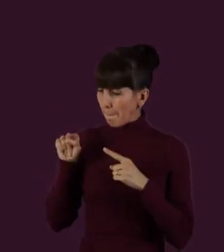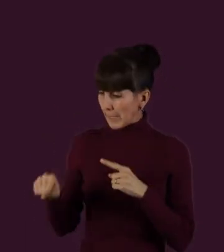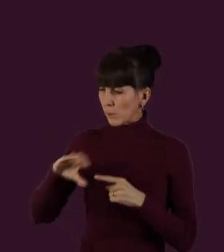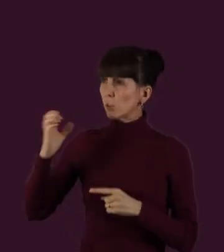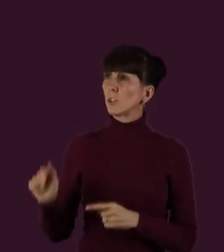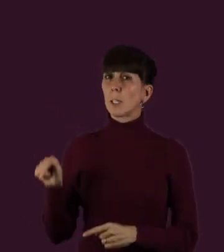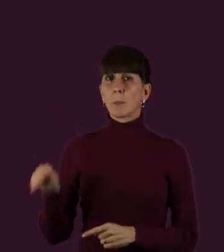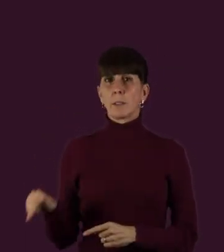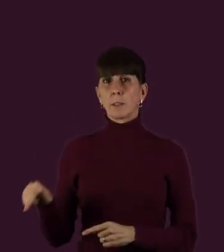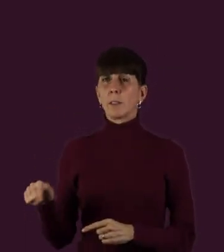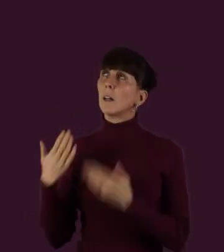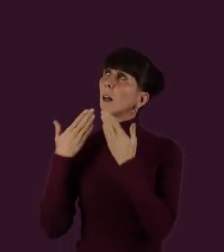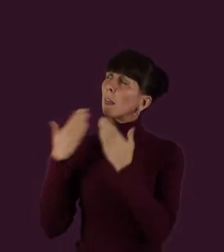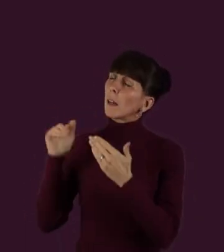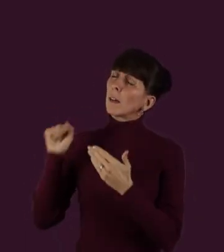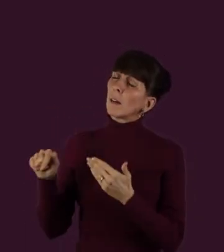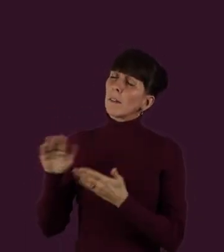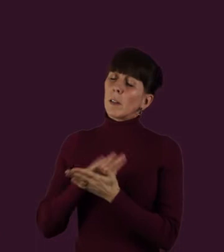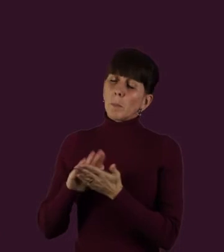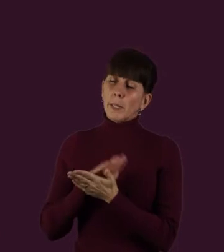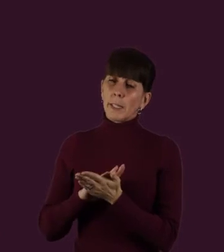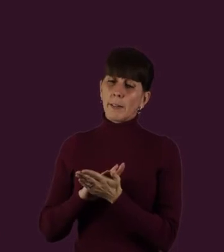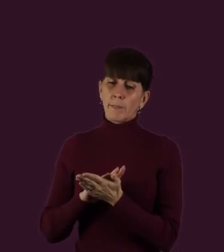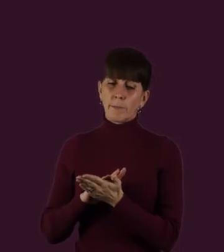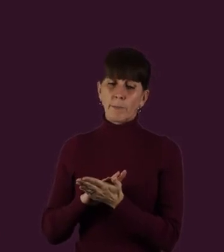I thank you, Lord, for what it means to each of us.